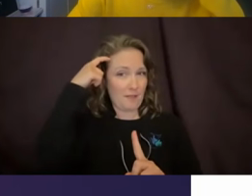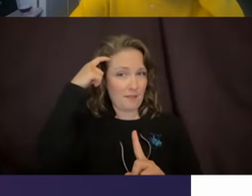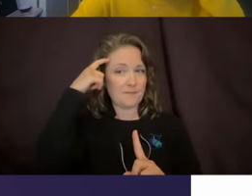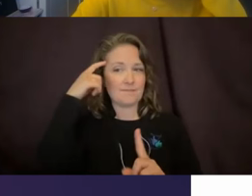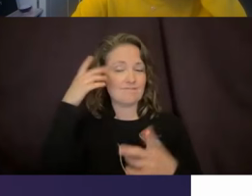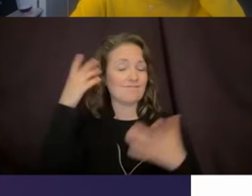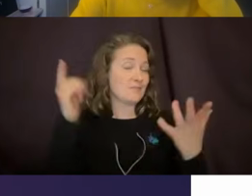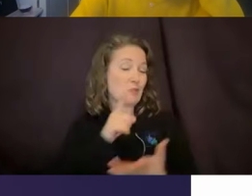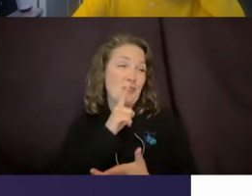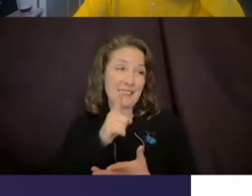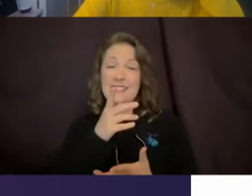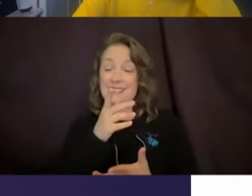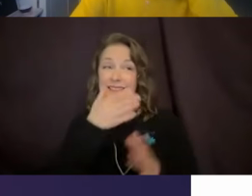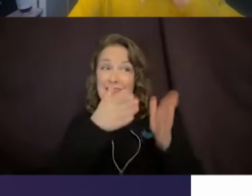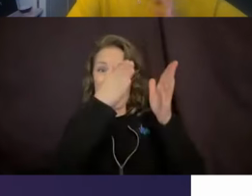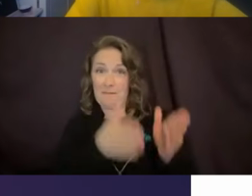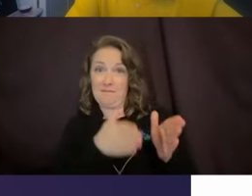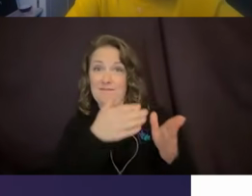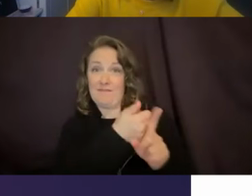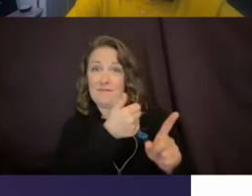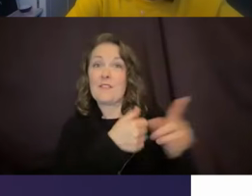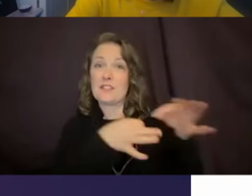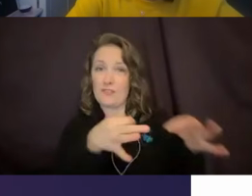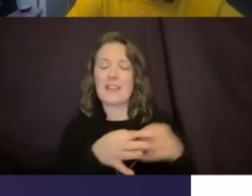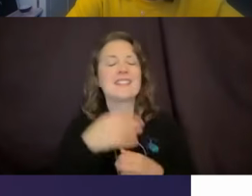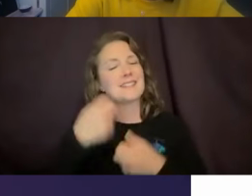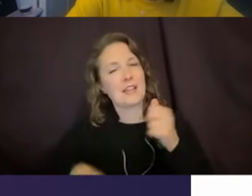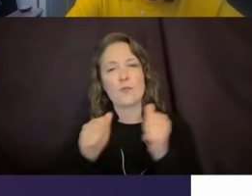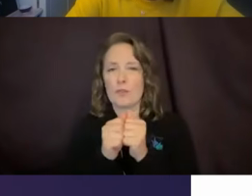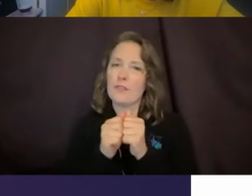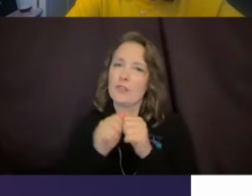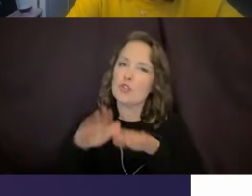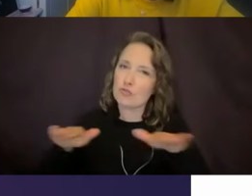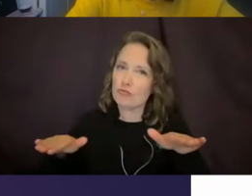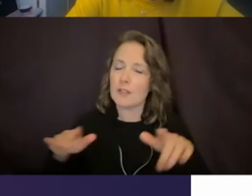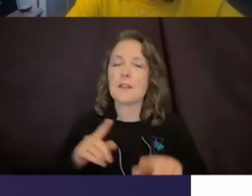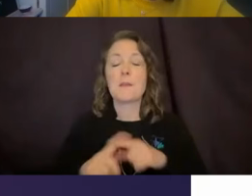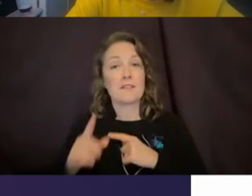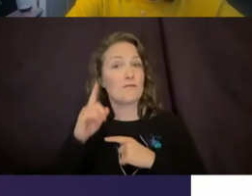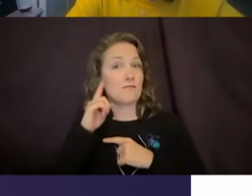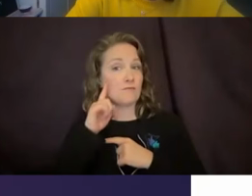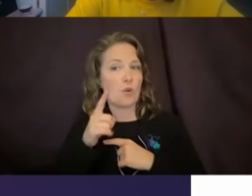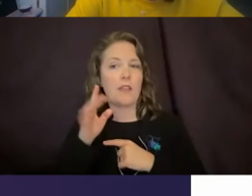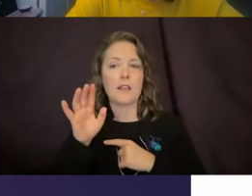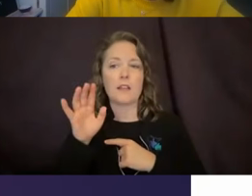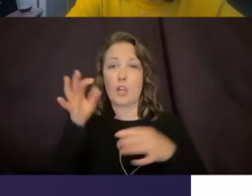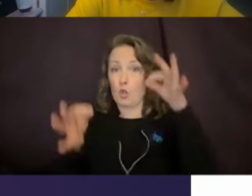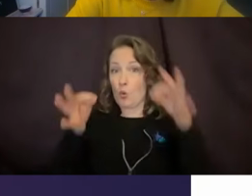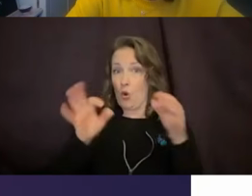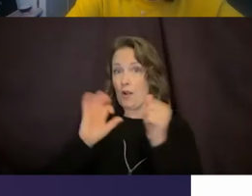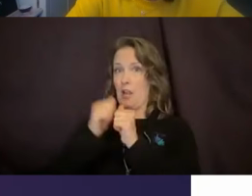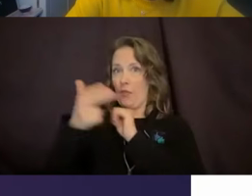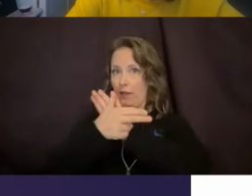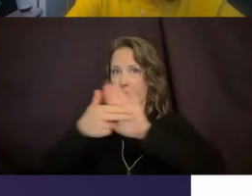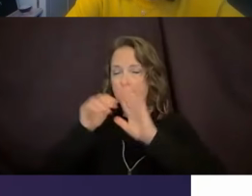person, and it is hard when you're working with children. But in terms of court abuse and